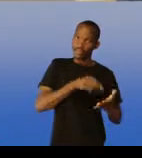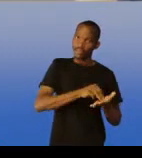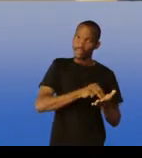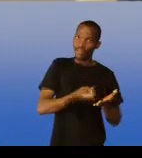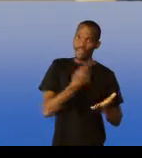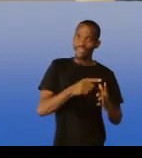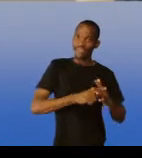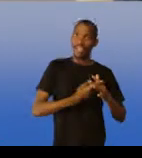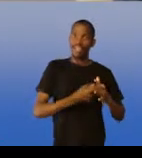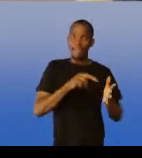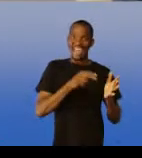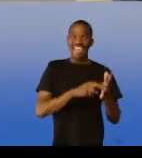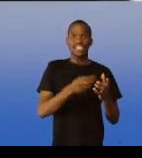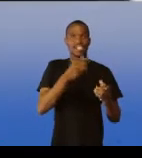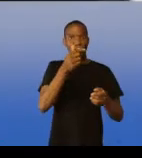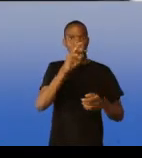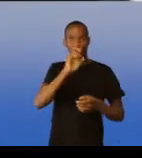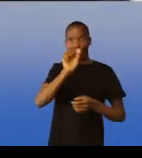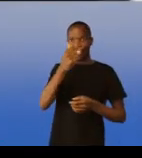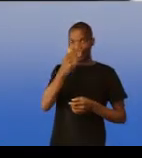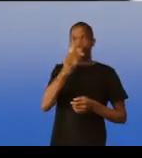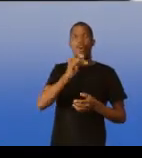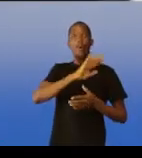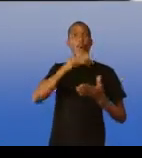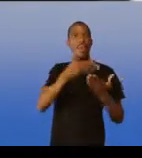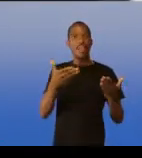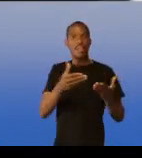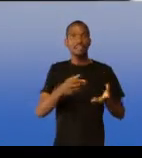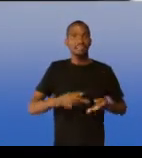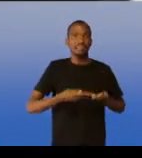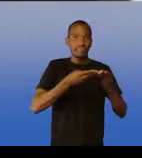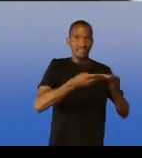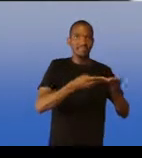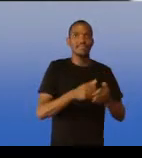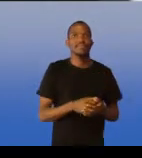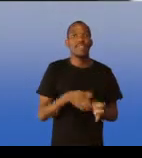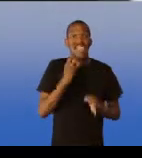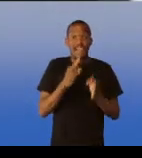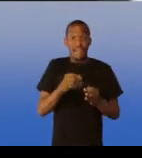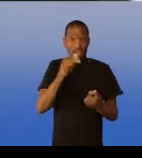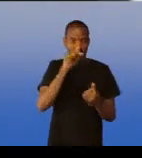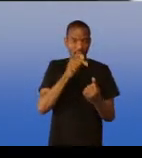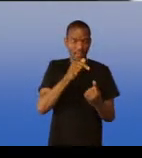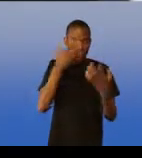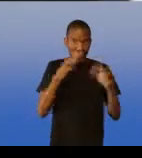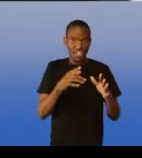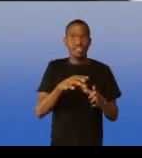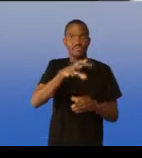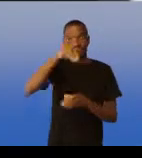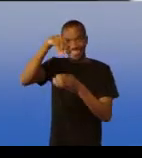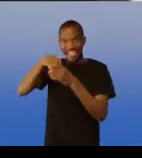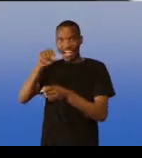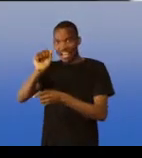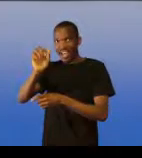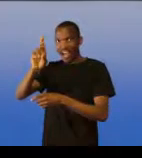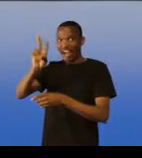treatment. That is Treat All. When people do test, they actually are enrolled in the ARV program. They don't